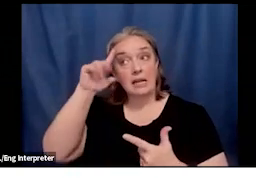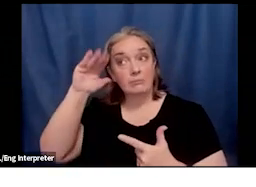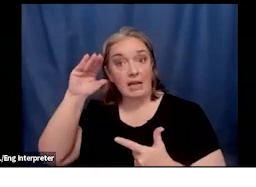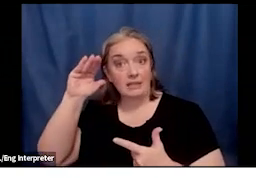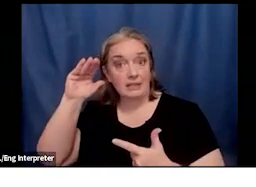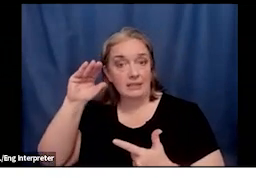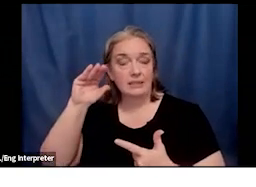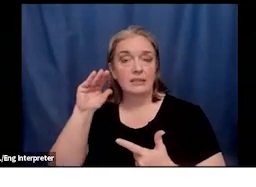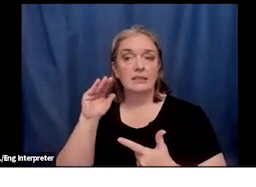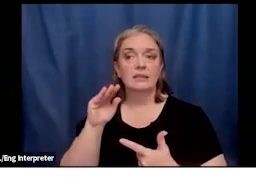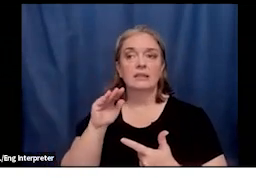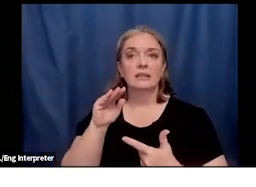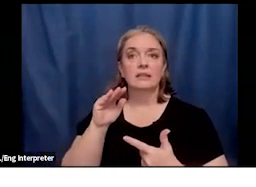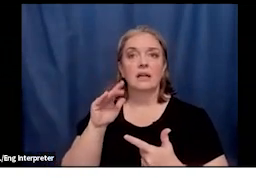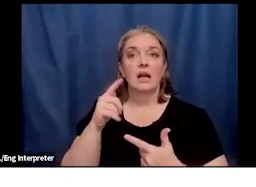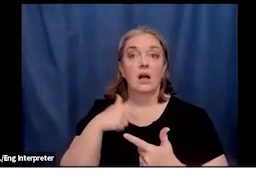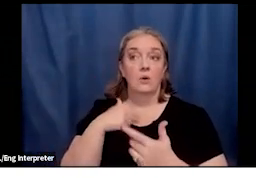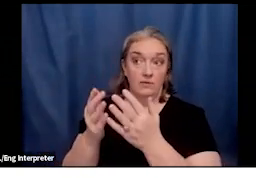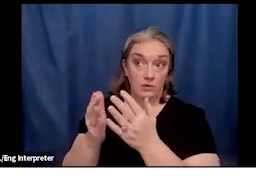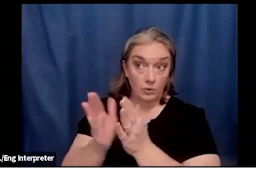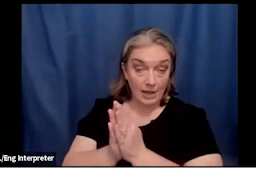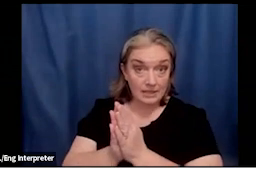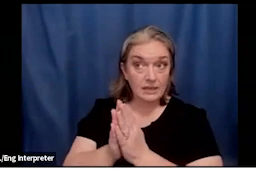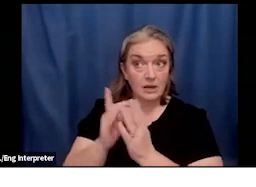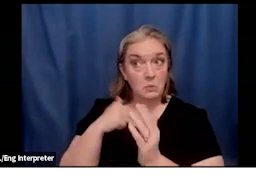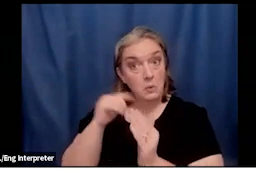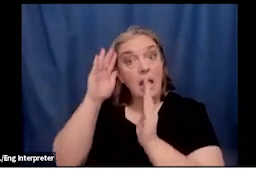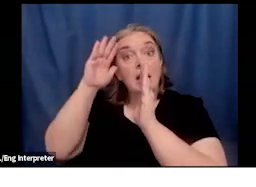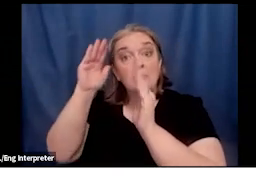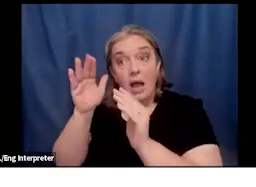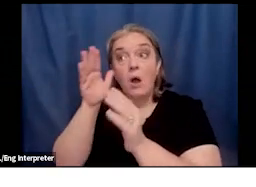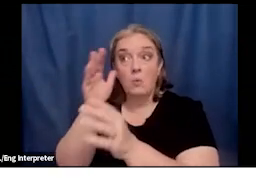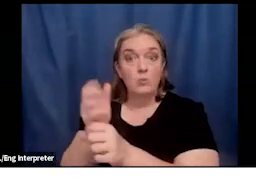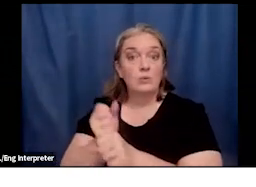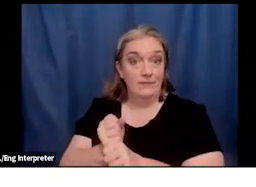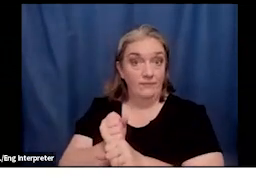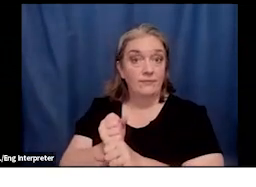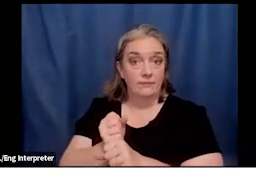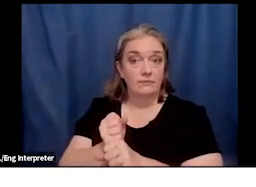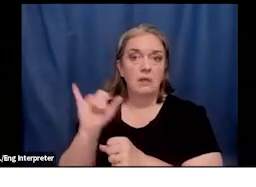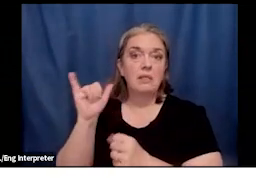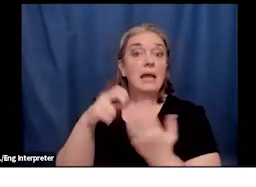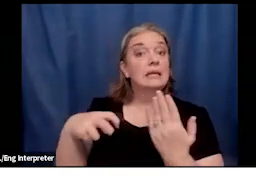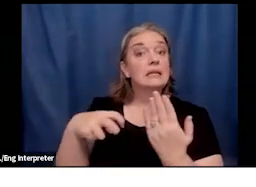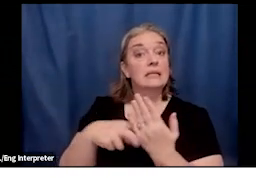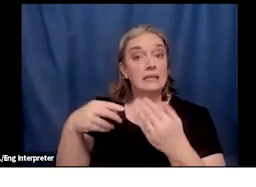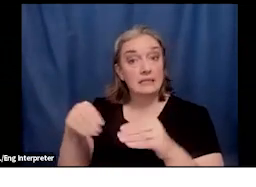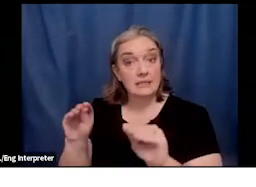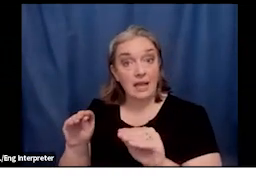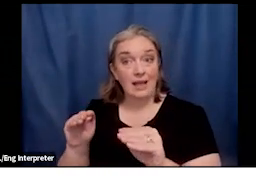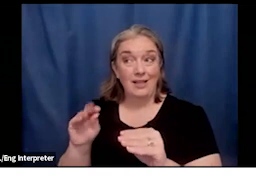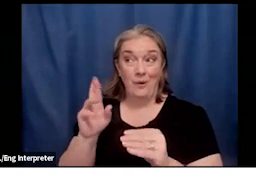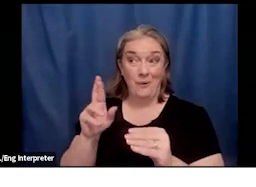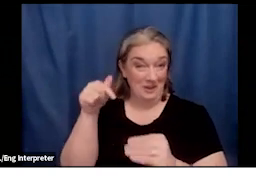income includes funds that you've requested or you anticipate receiving, such as ticket sales or this